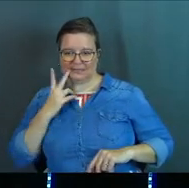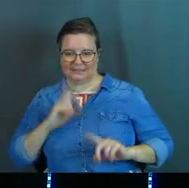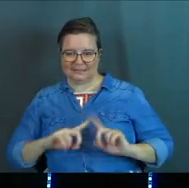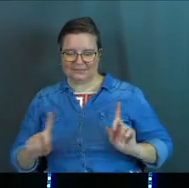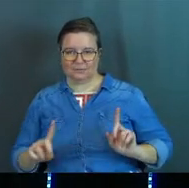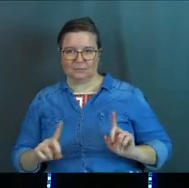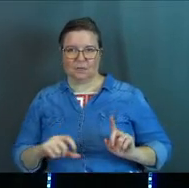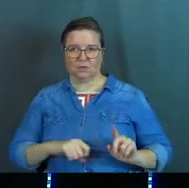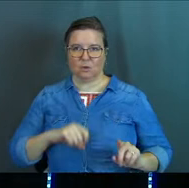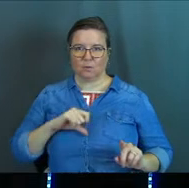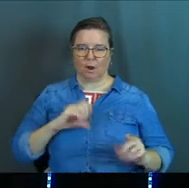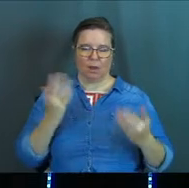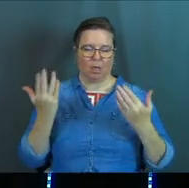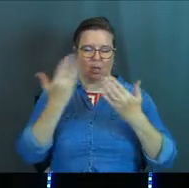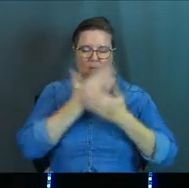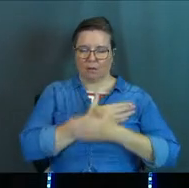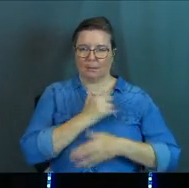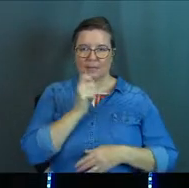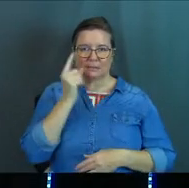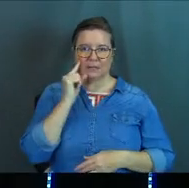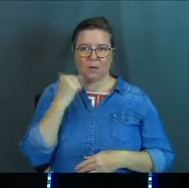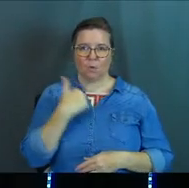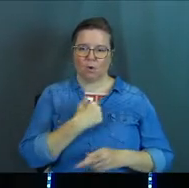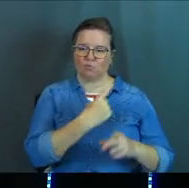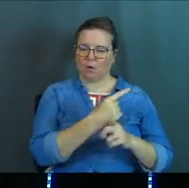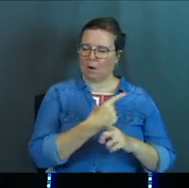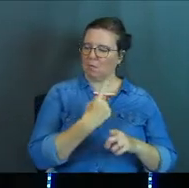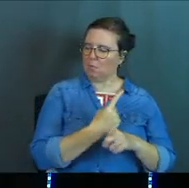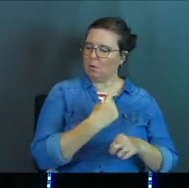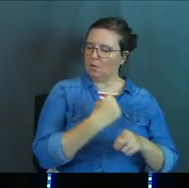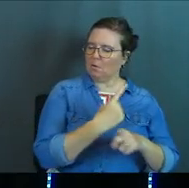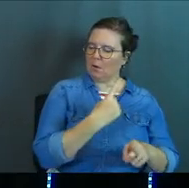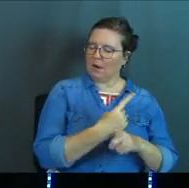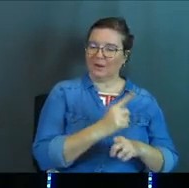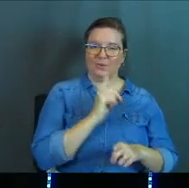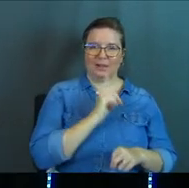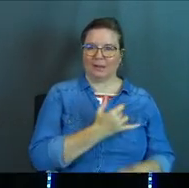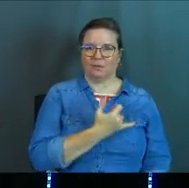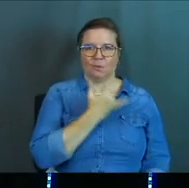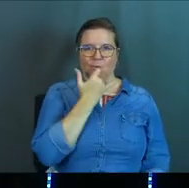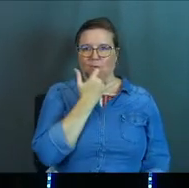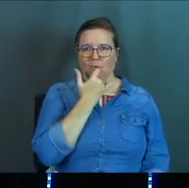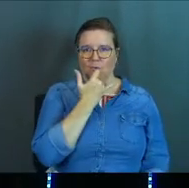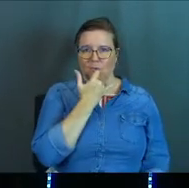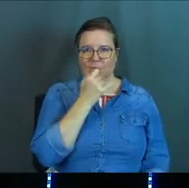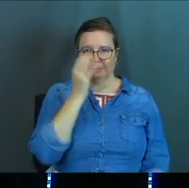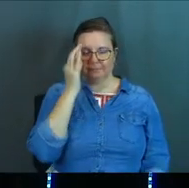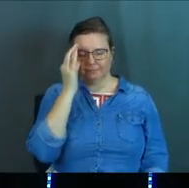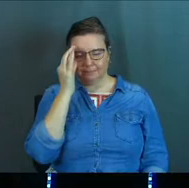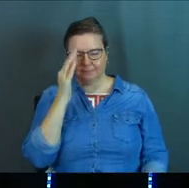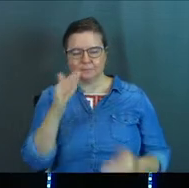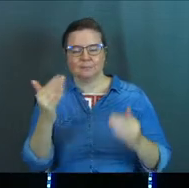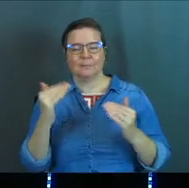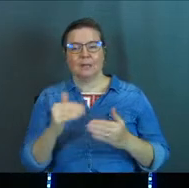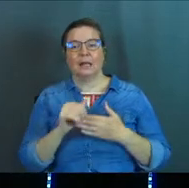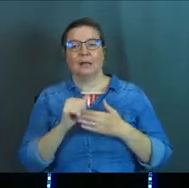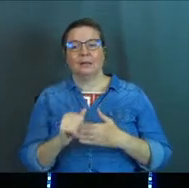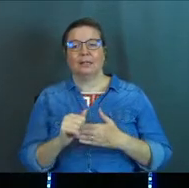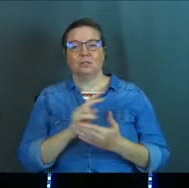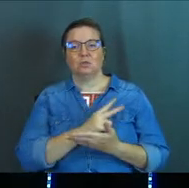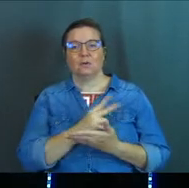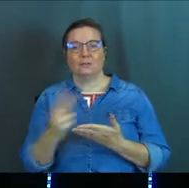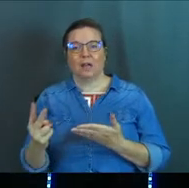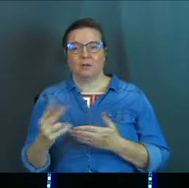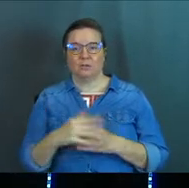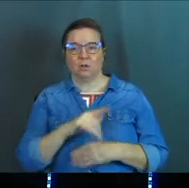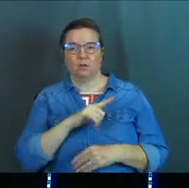Pride deludes us. Pride makes us think that we're right, and really we're way, way off. Next, pride leads to failure. Proverbs